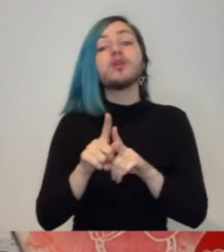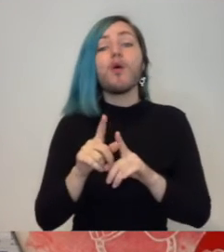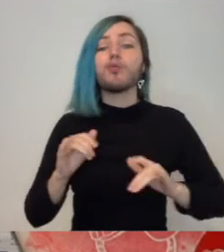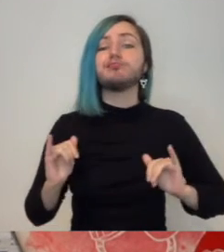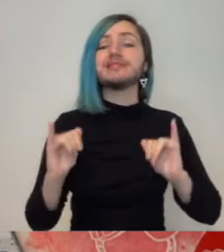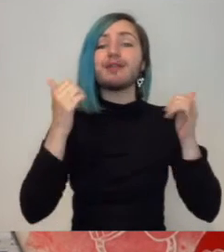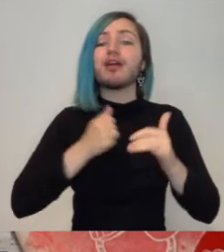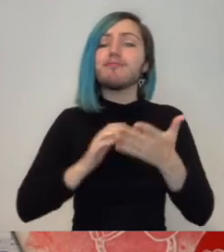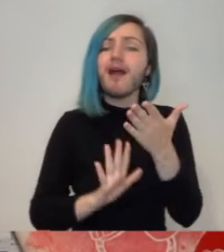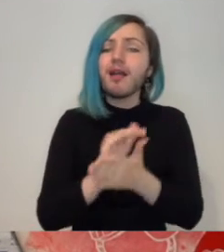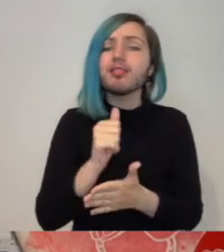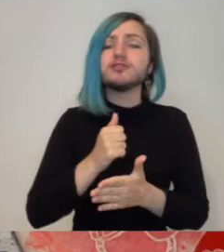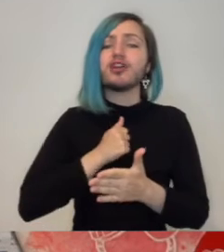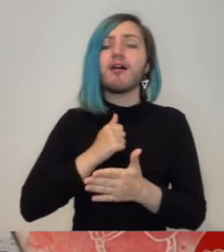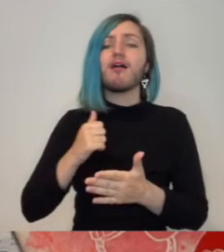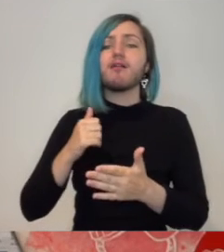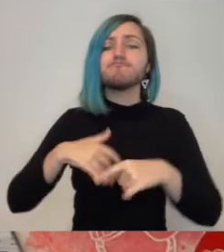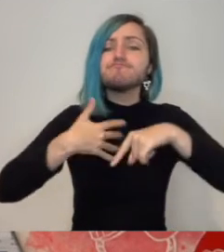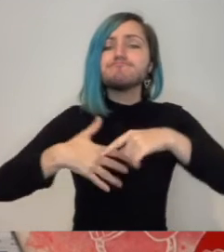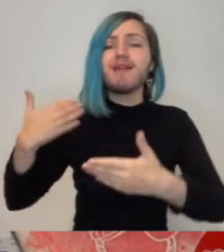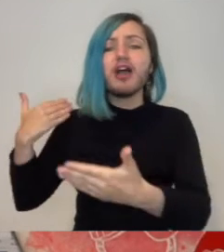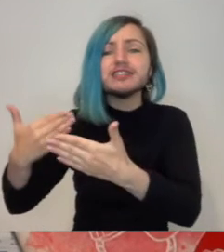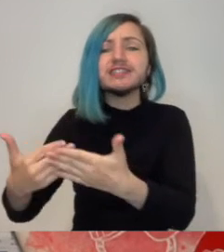and my heritage.